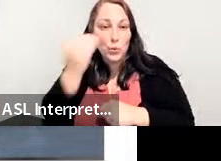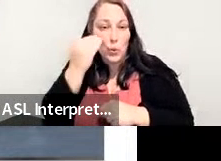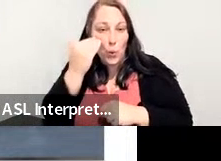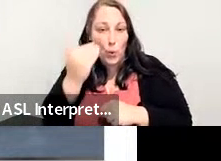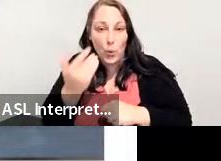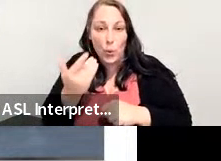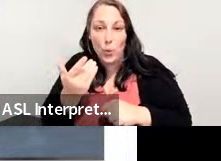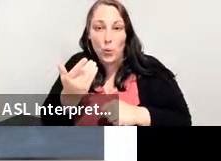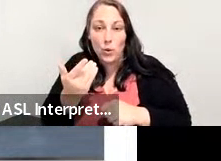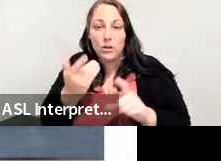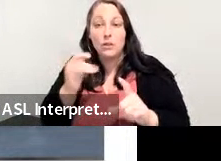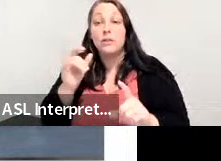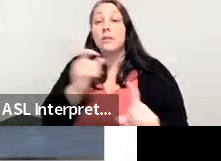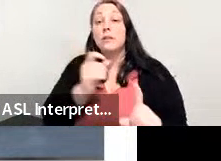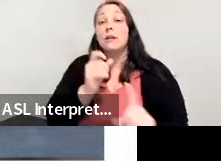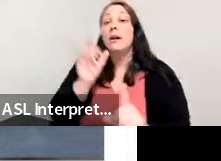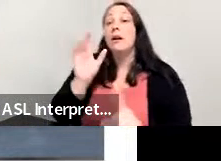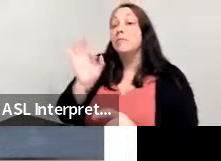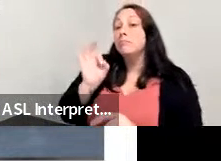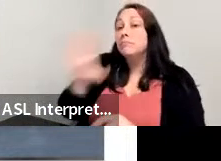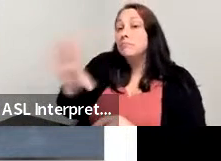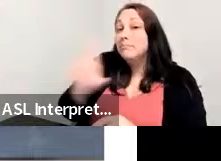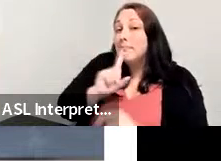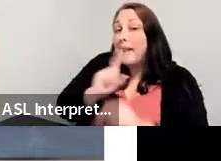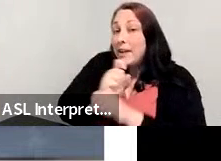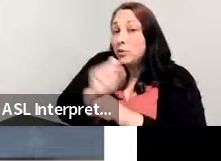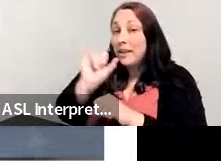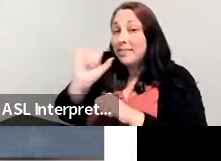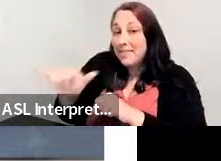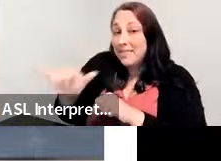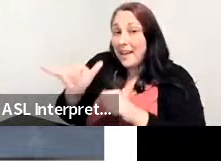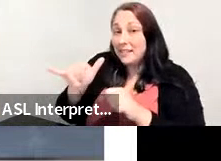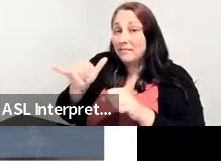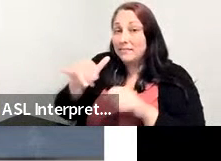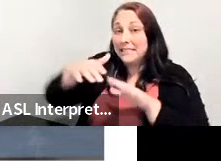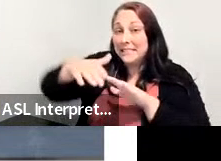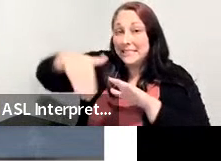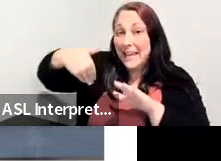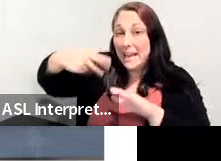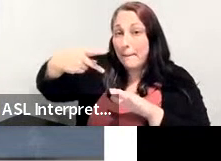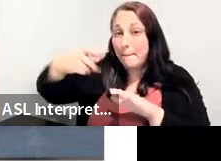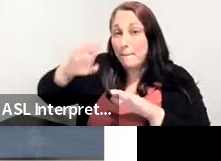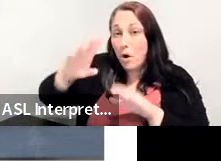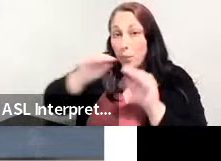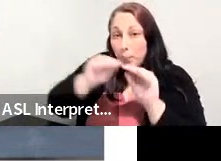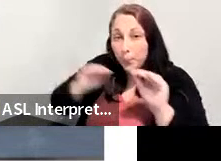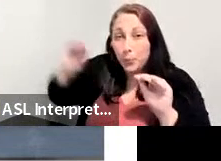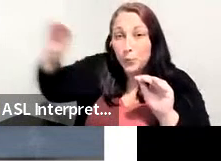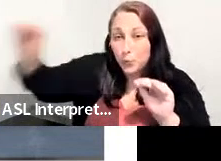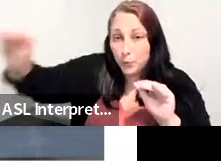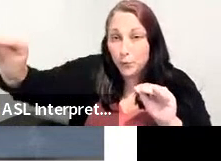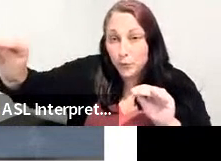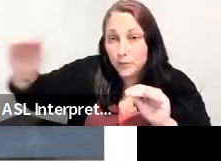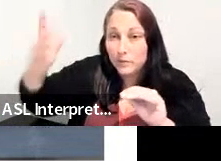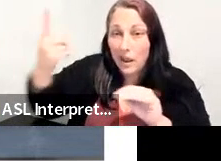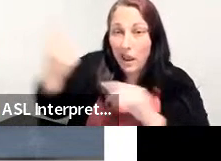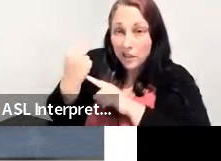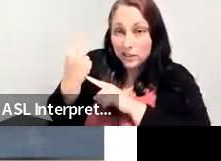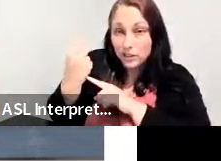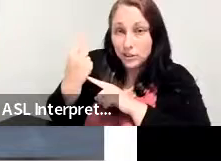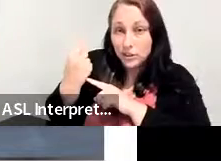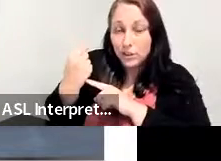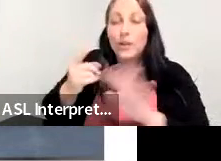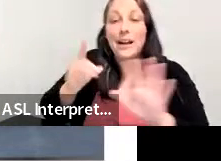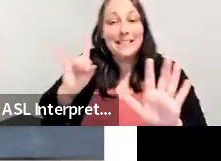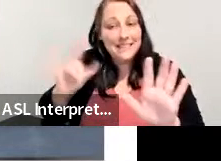year ago. So maybe the time will help us out there. That's a really good point, though. I totally forgot